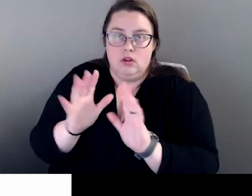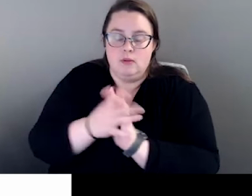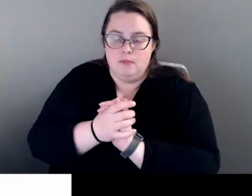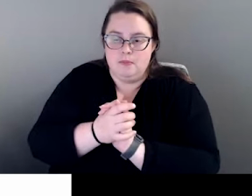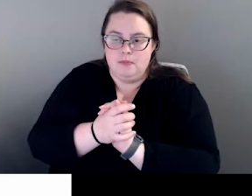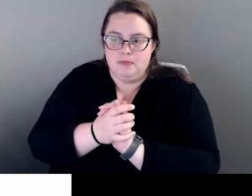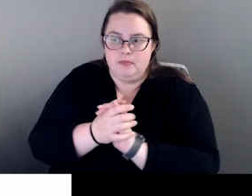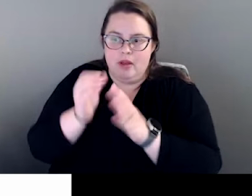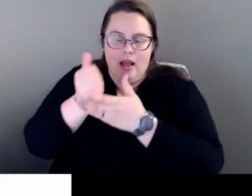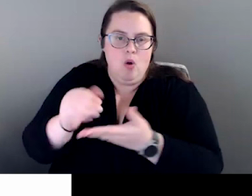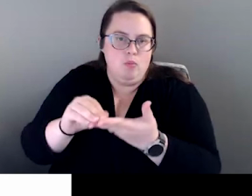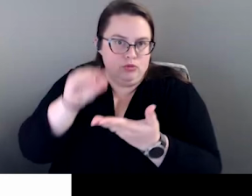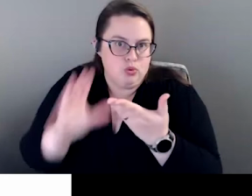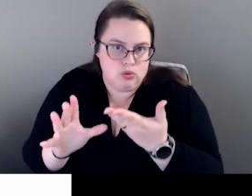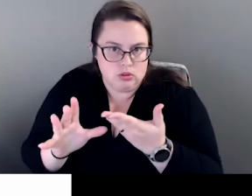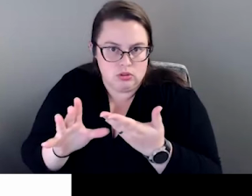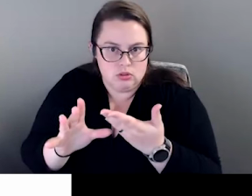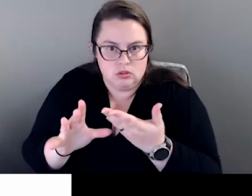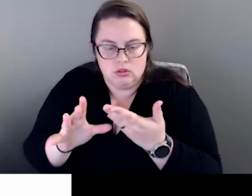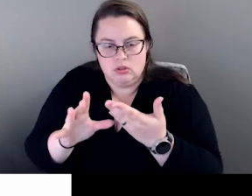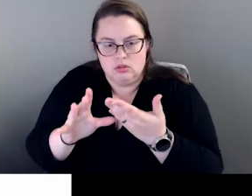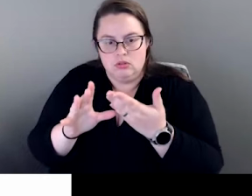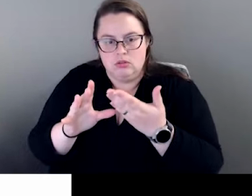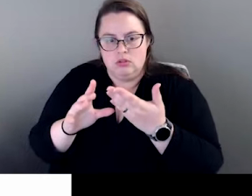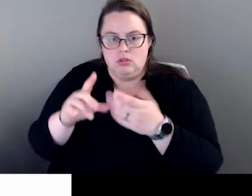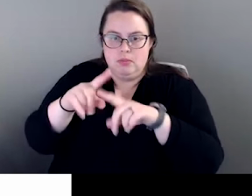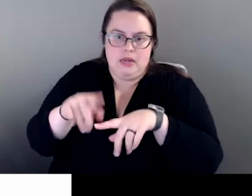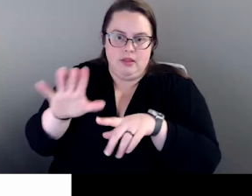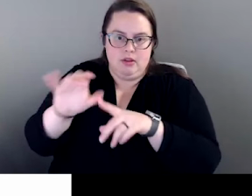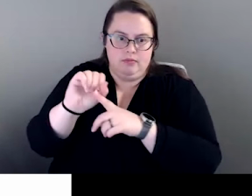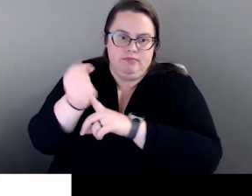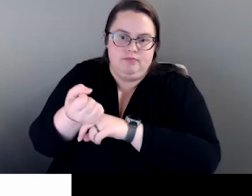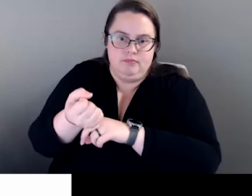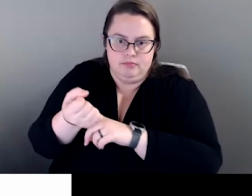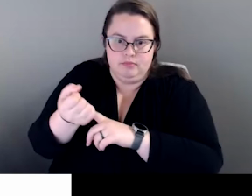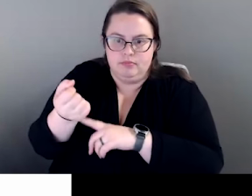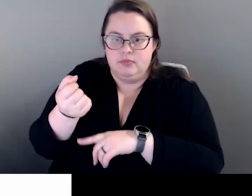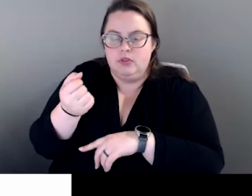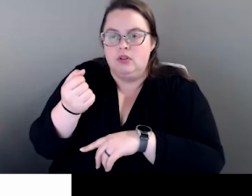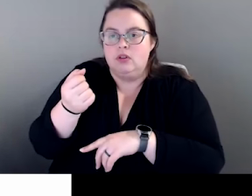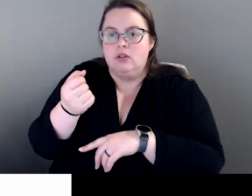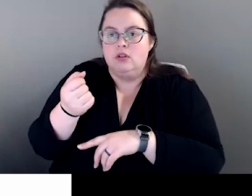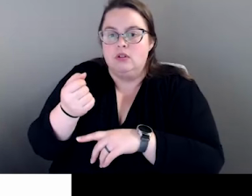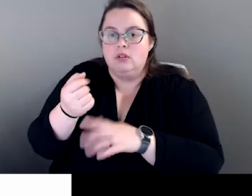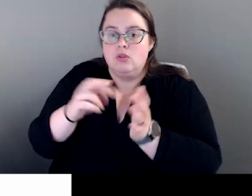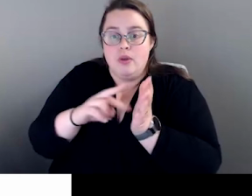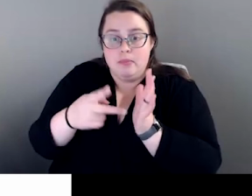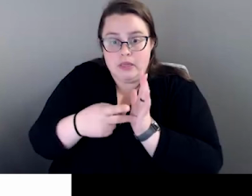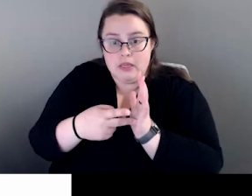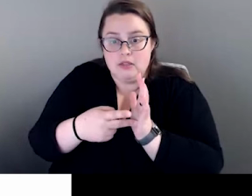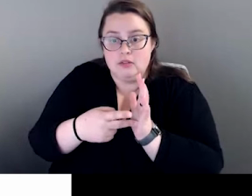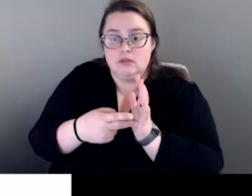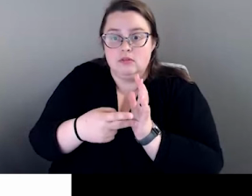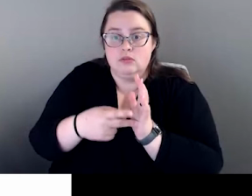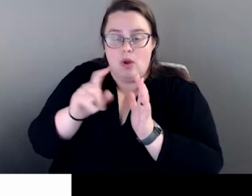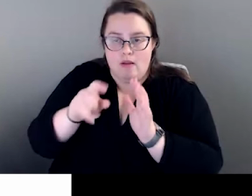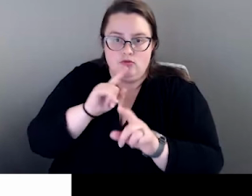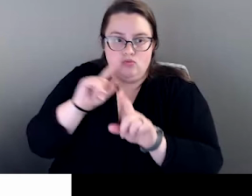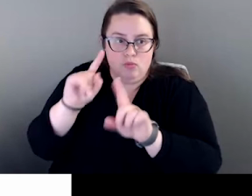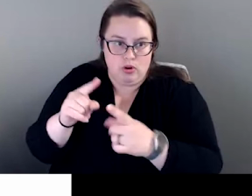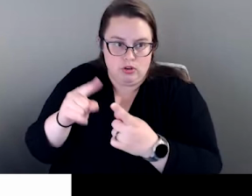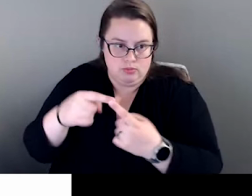help the student, right? In terms of the incident that they were involved in. And so what that means is you will have to report it to